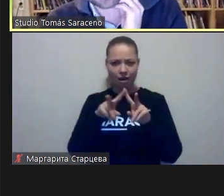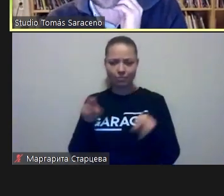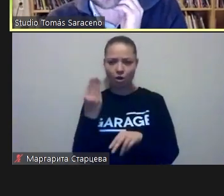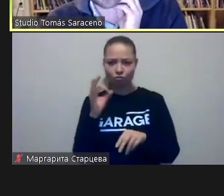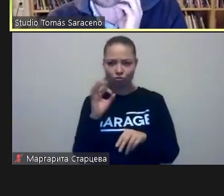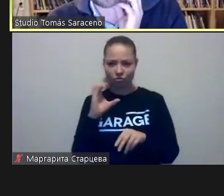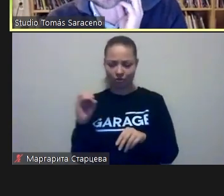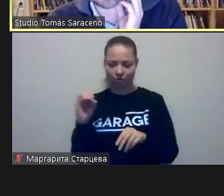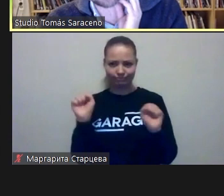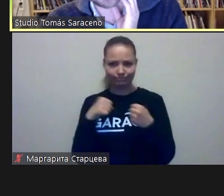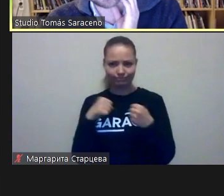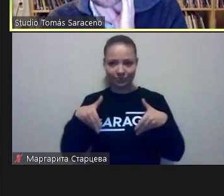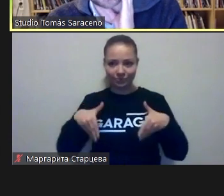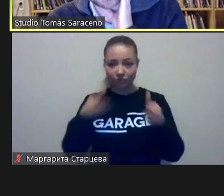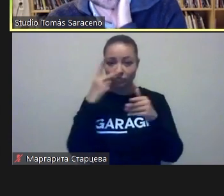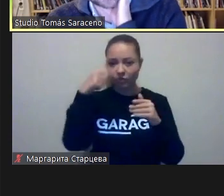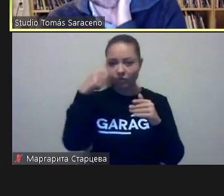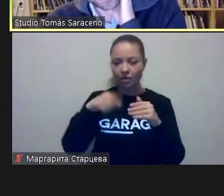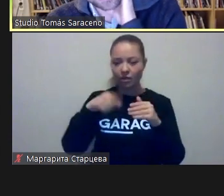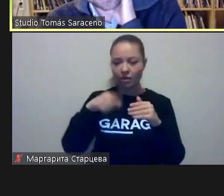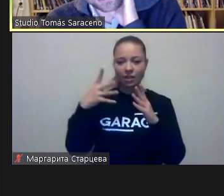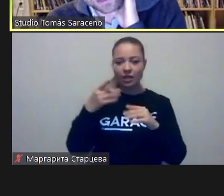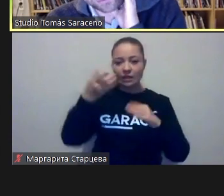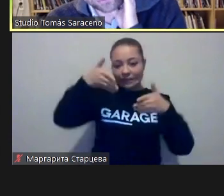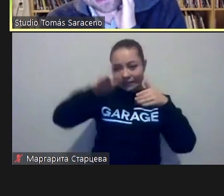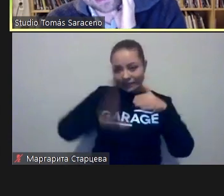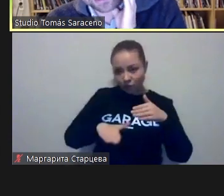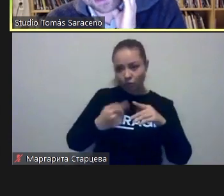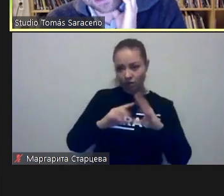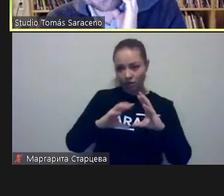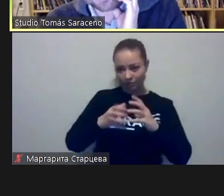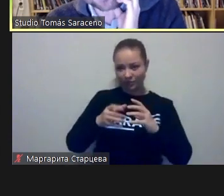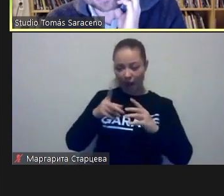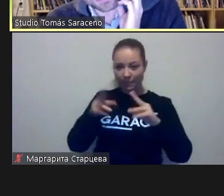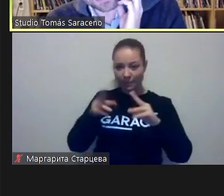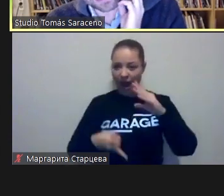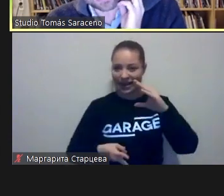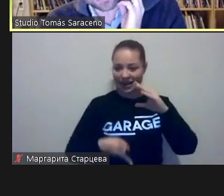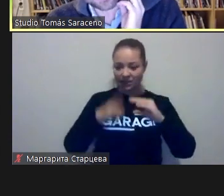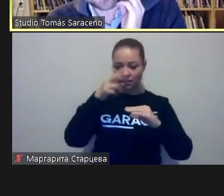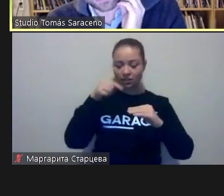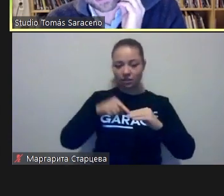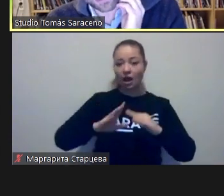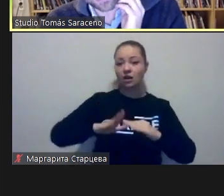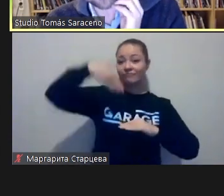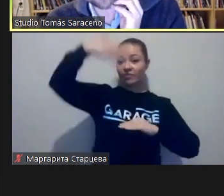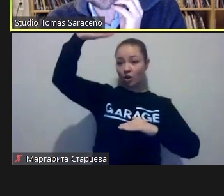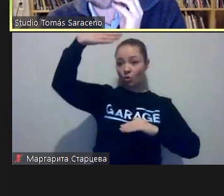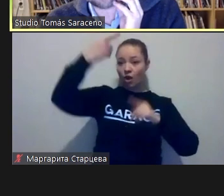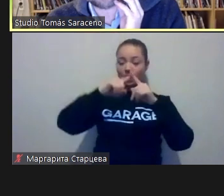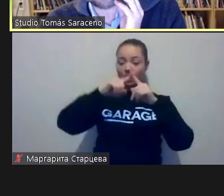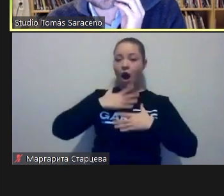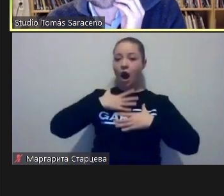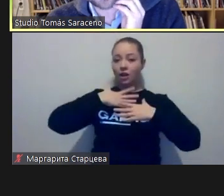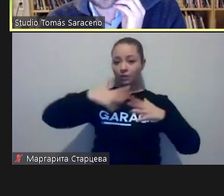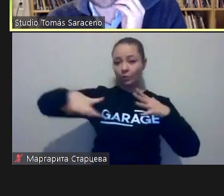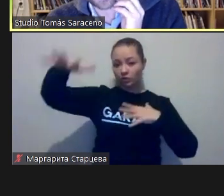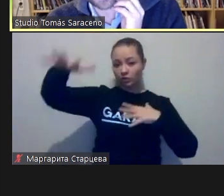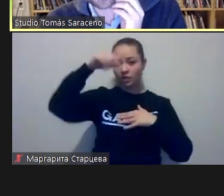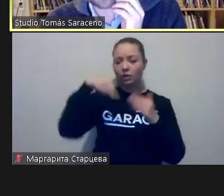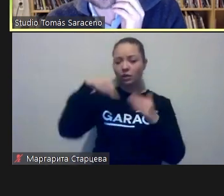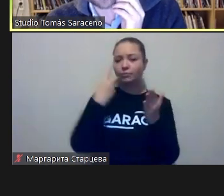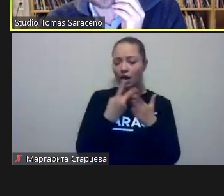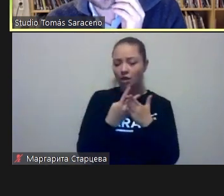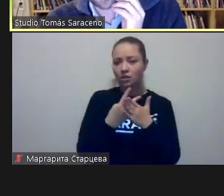here has wind speed meter per second. And then you start to see the shape of these kind of